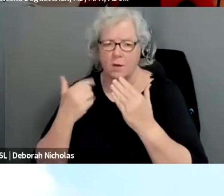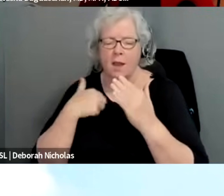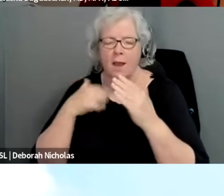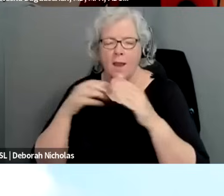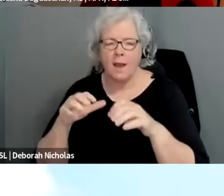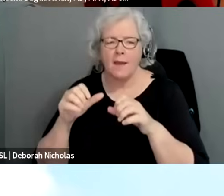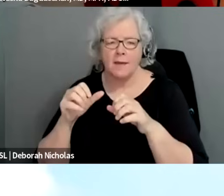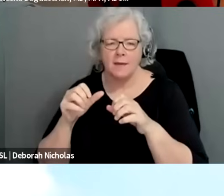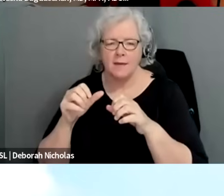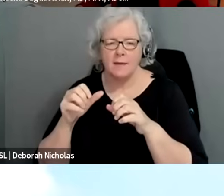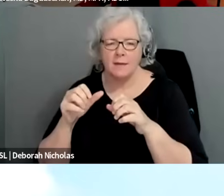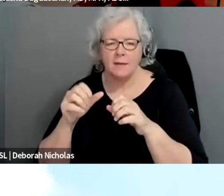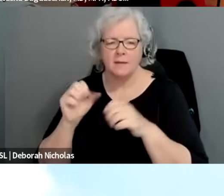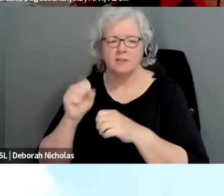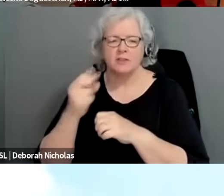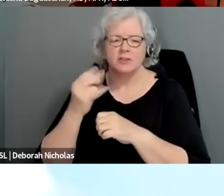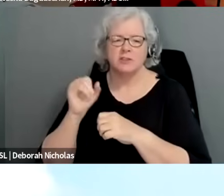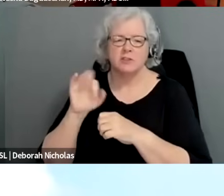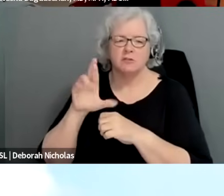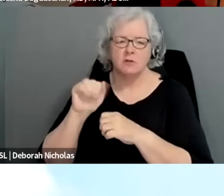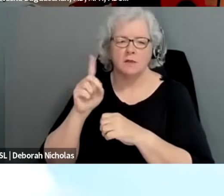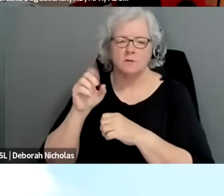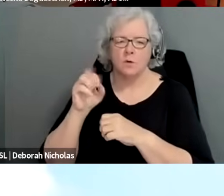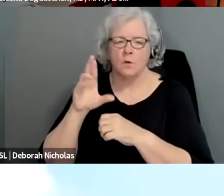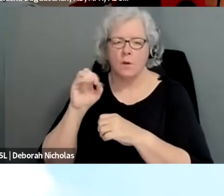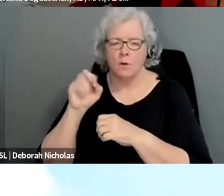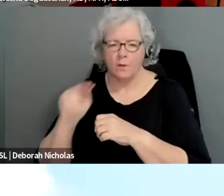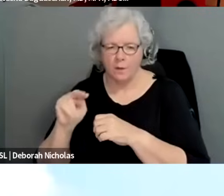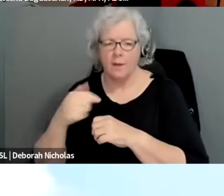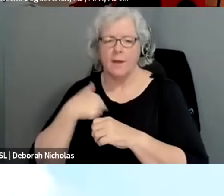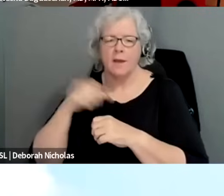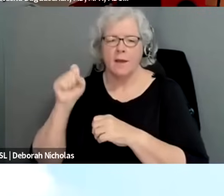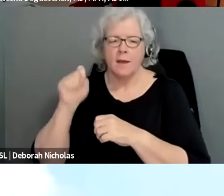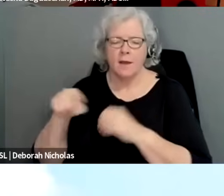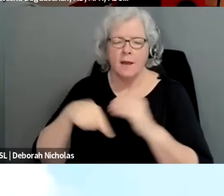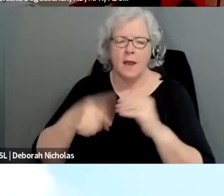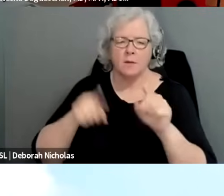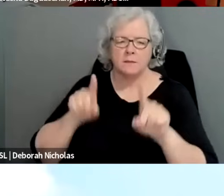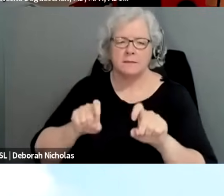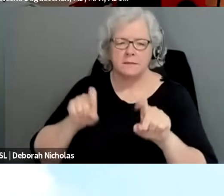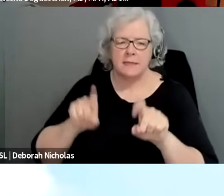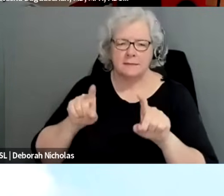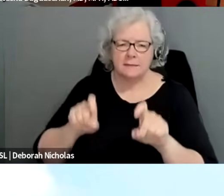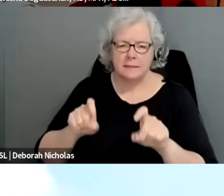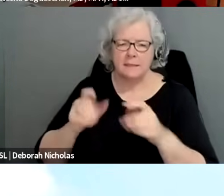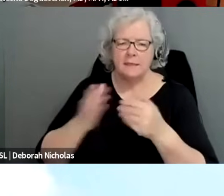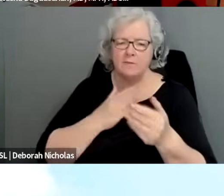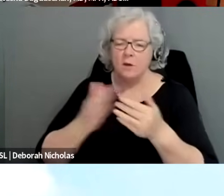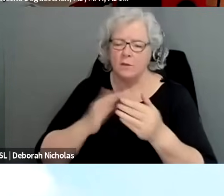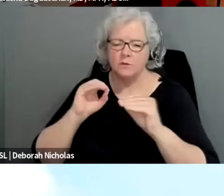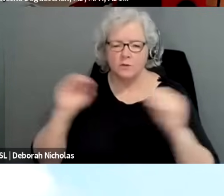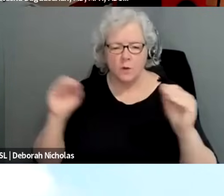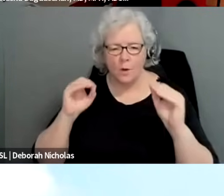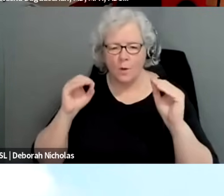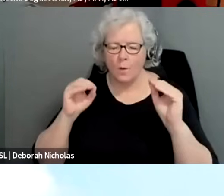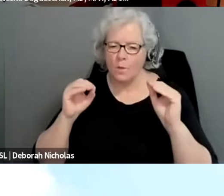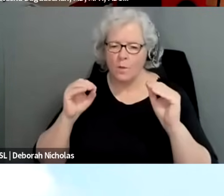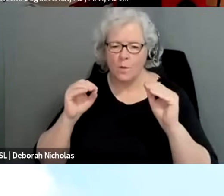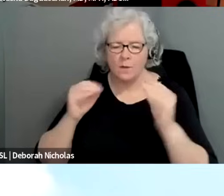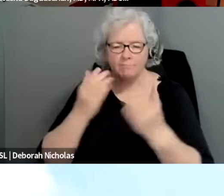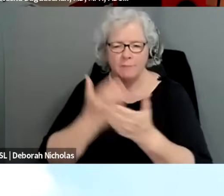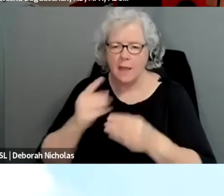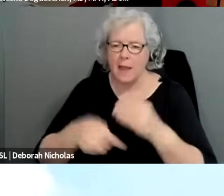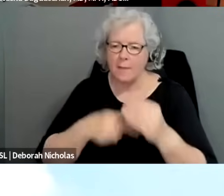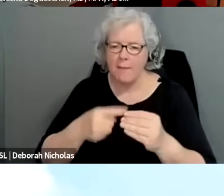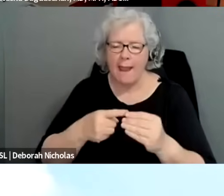can envision a scenario where even if there's no change in the epidemiology or risk of person-to-person transmission, if we have a bad